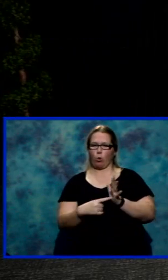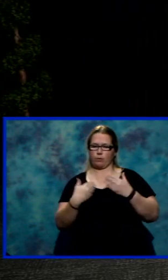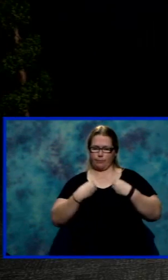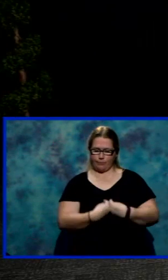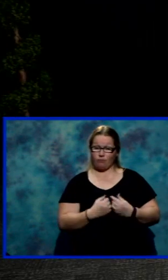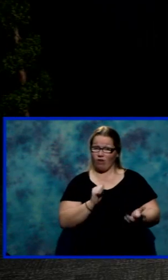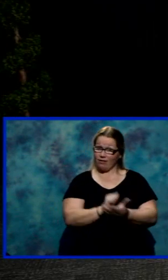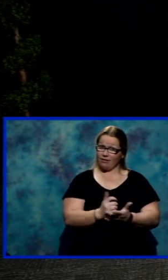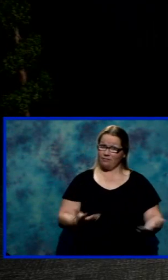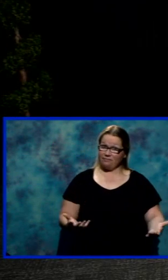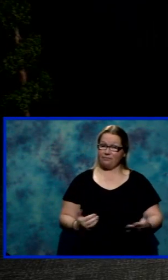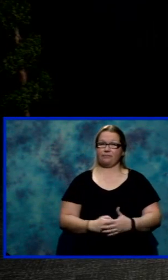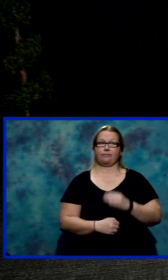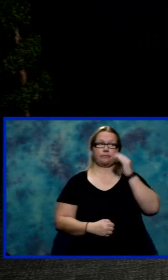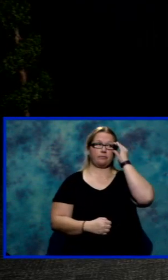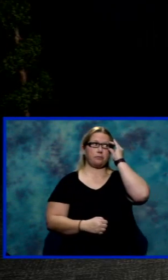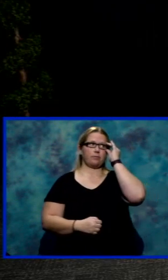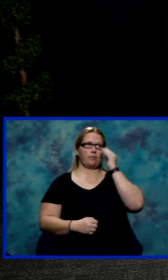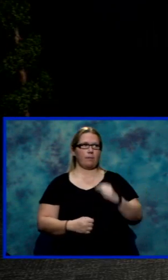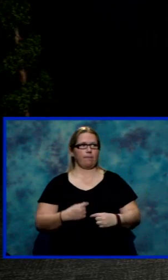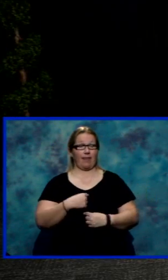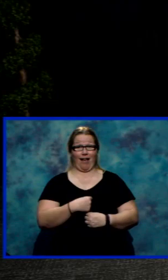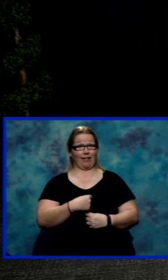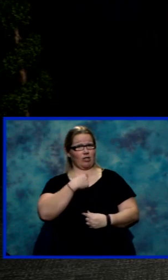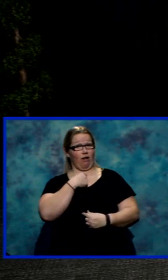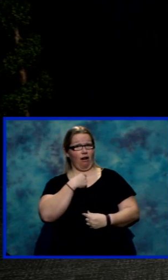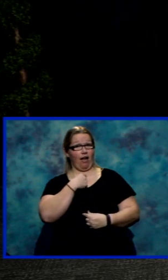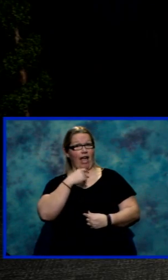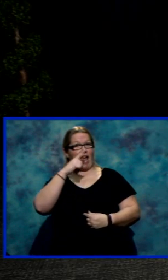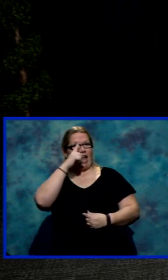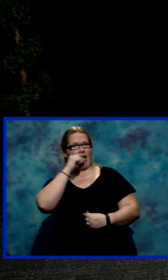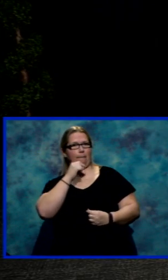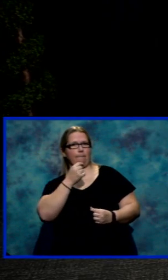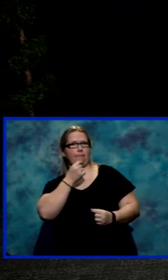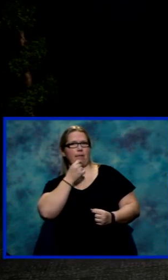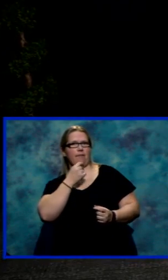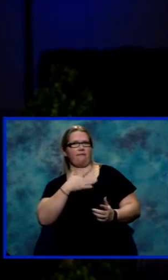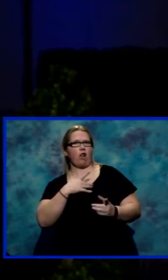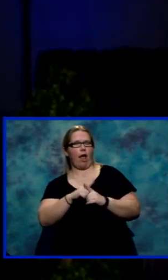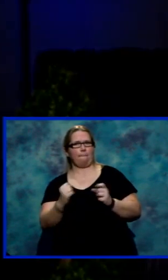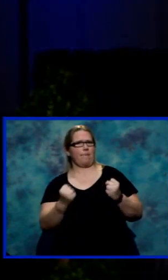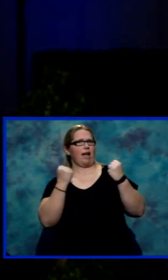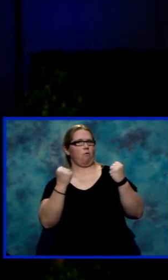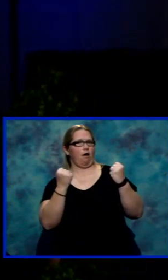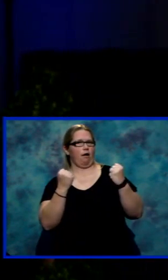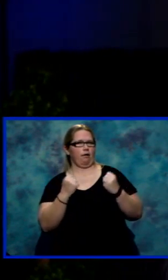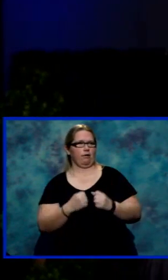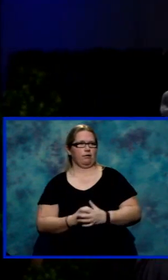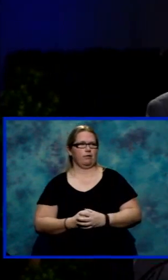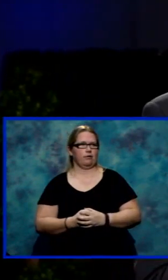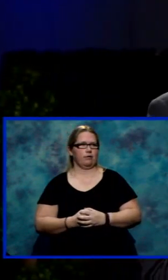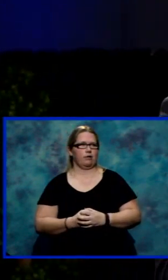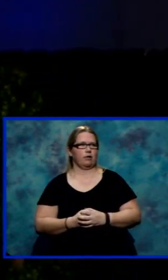Right? A tie can be a sense of power as well. And you can use your